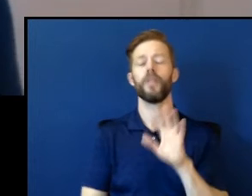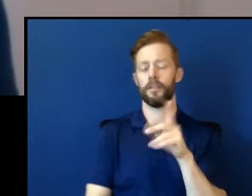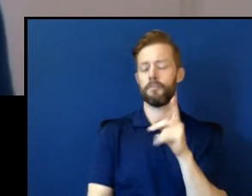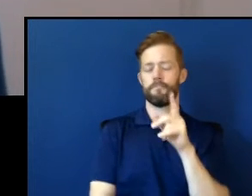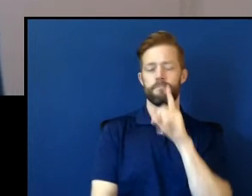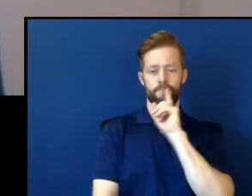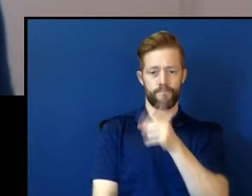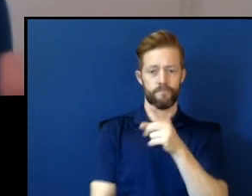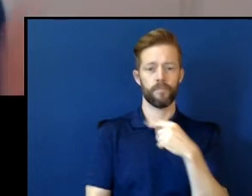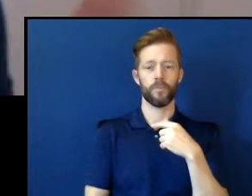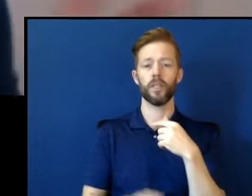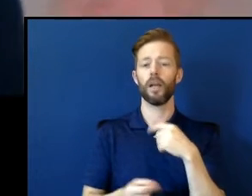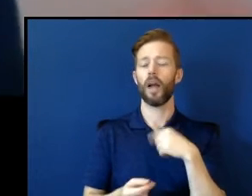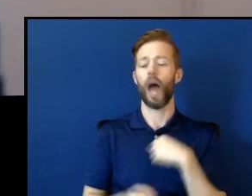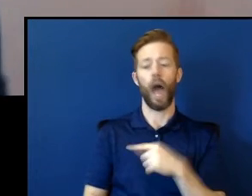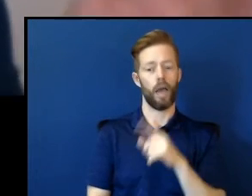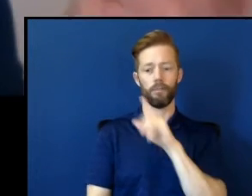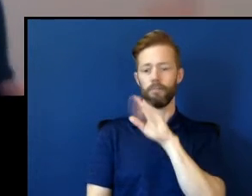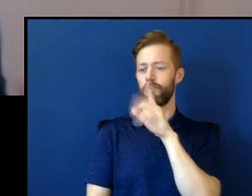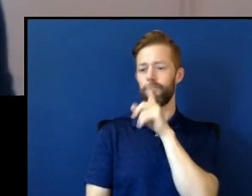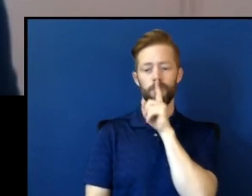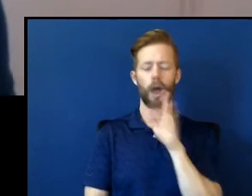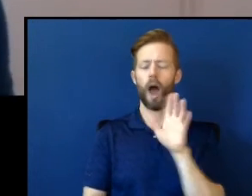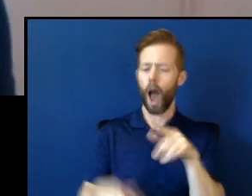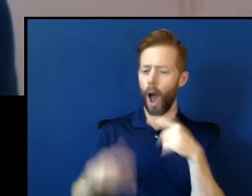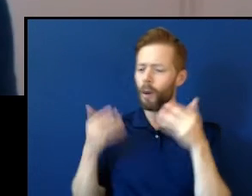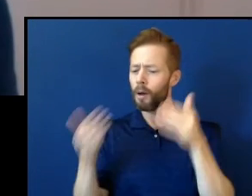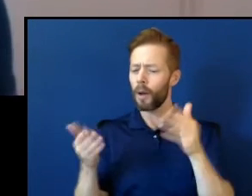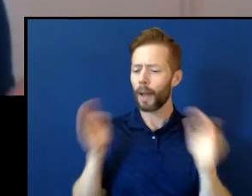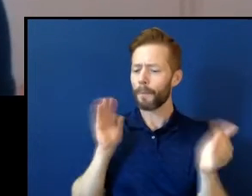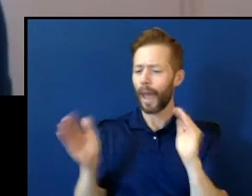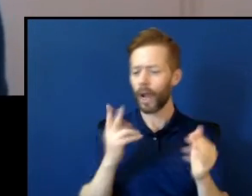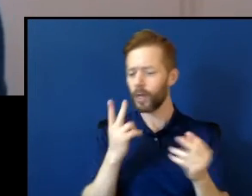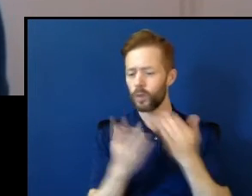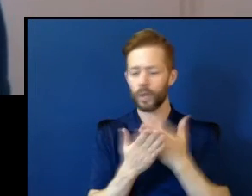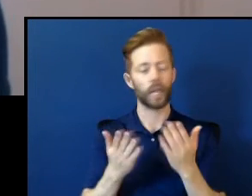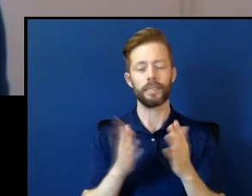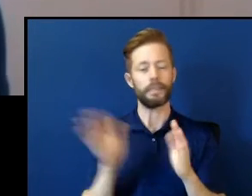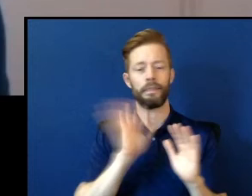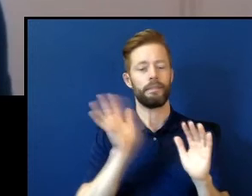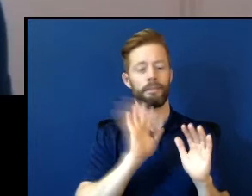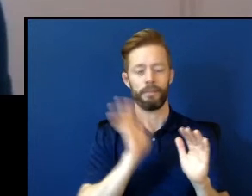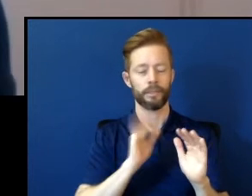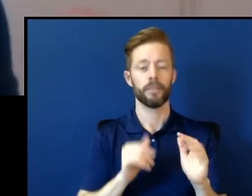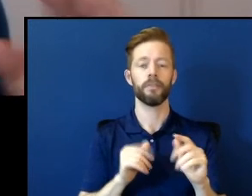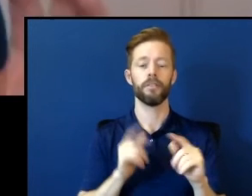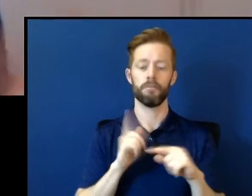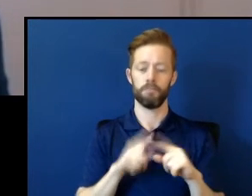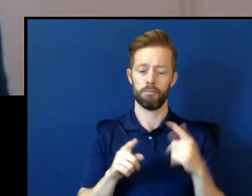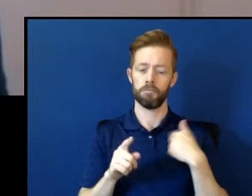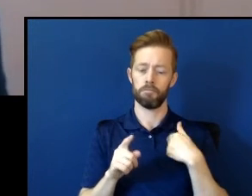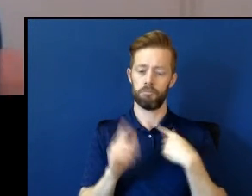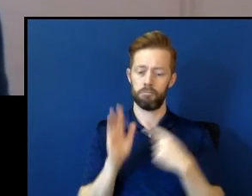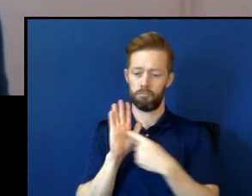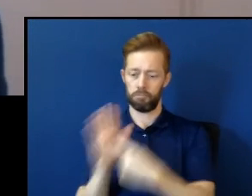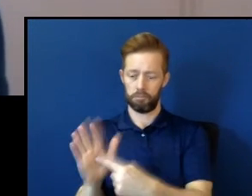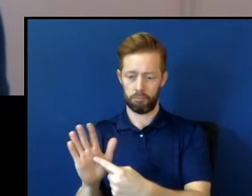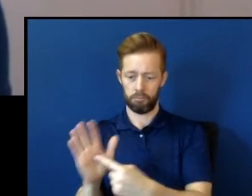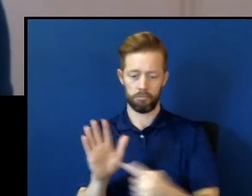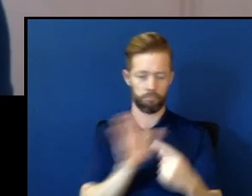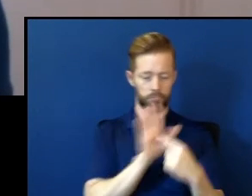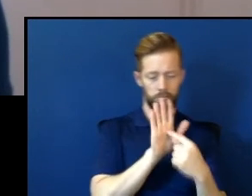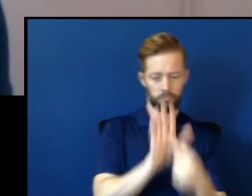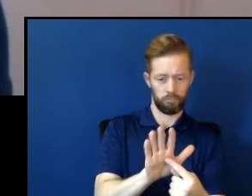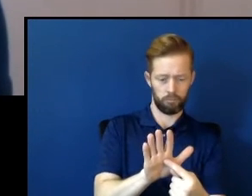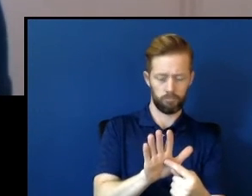not saying to children, oh, let's compare these two things. But I'm showing them, and I'm asking that